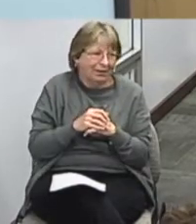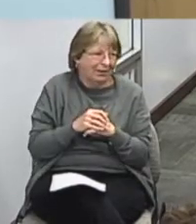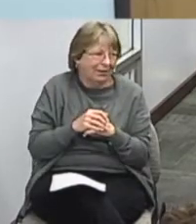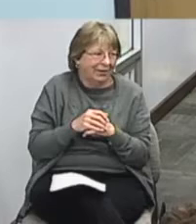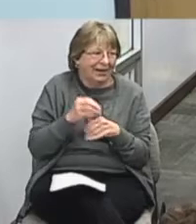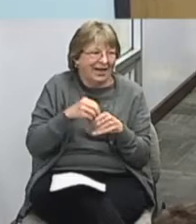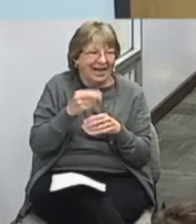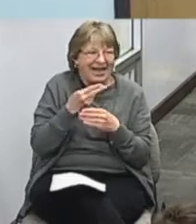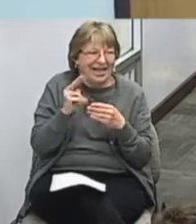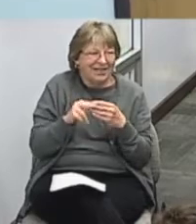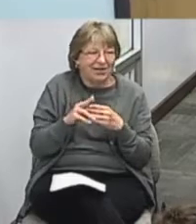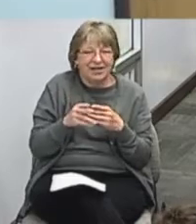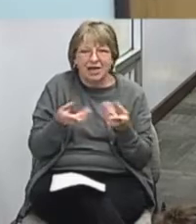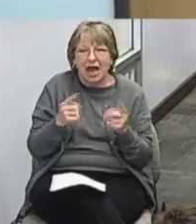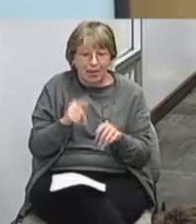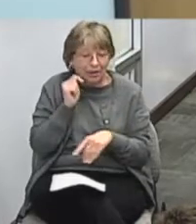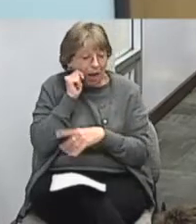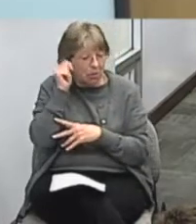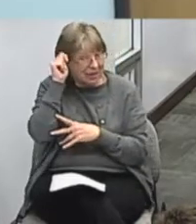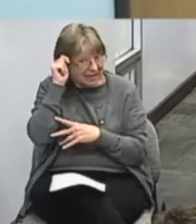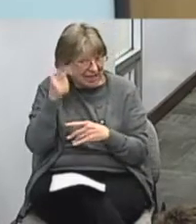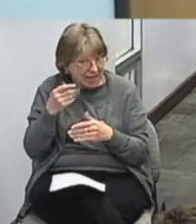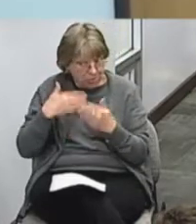to watch that park being built.